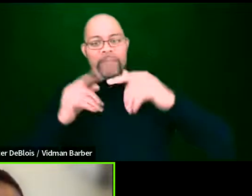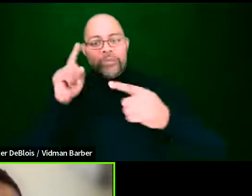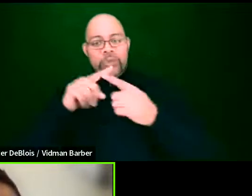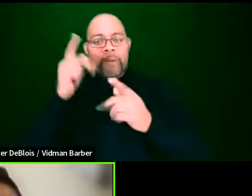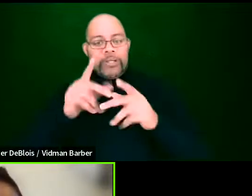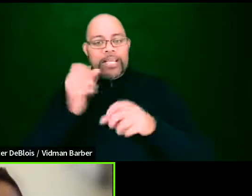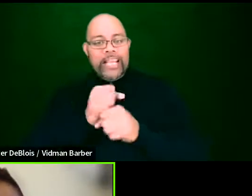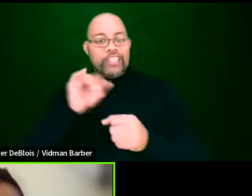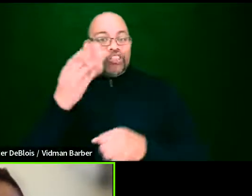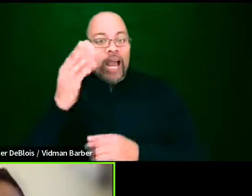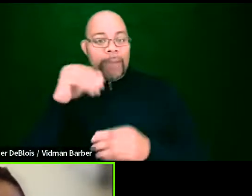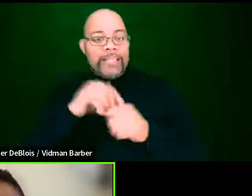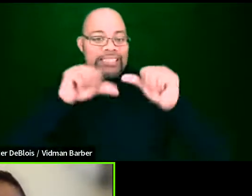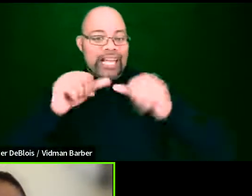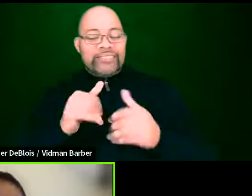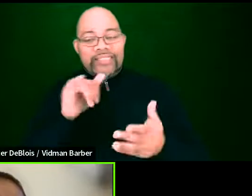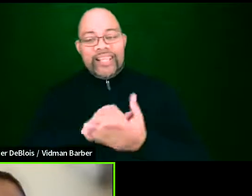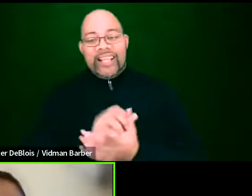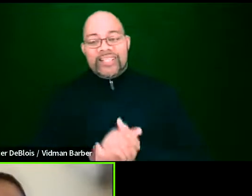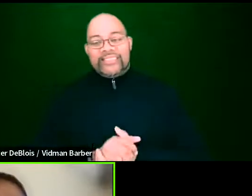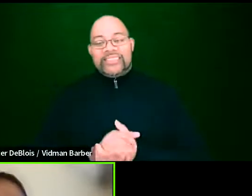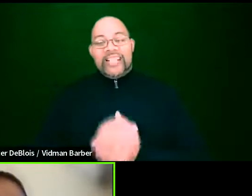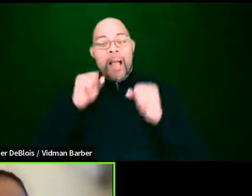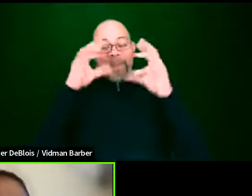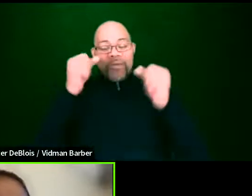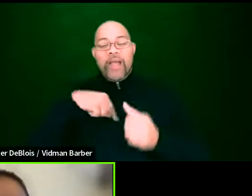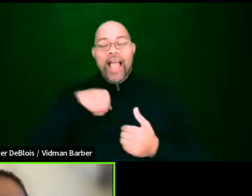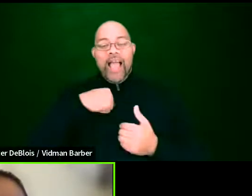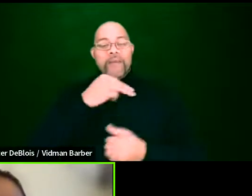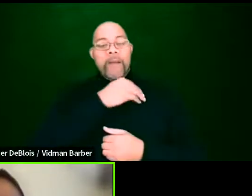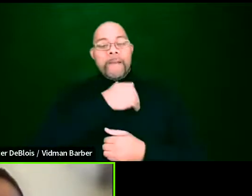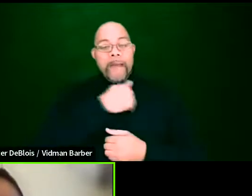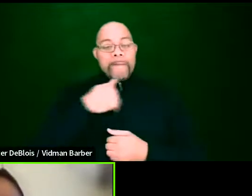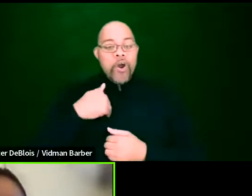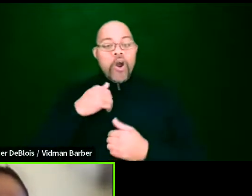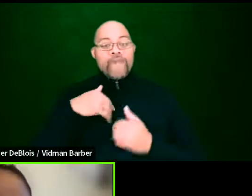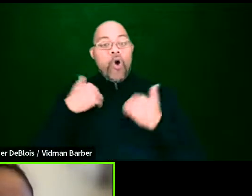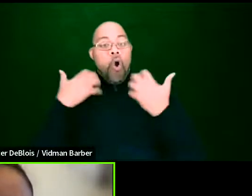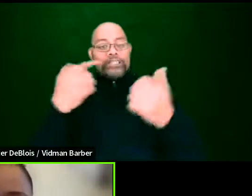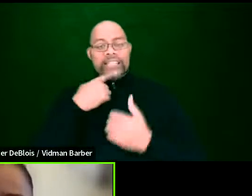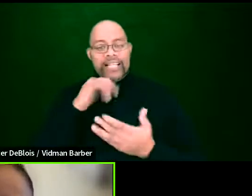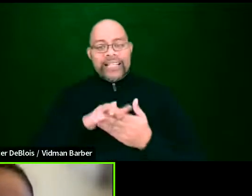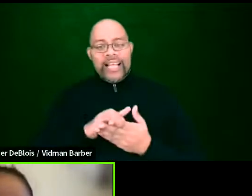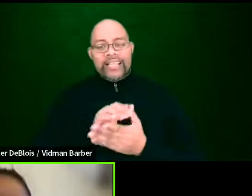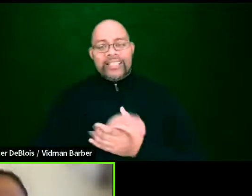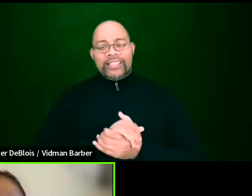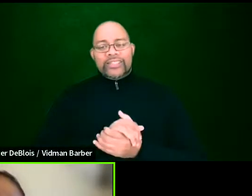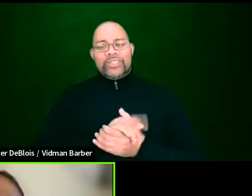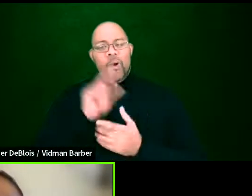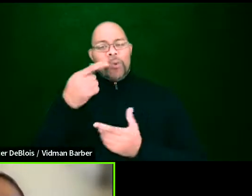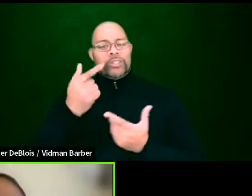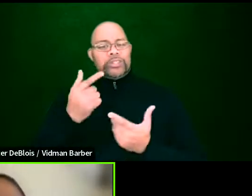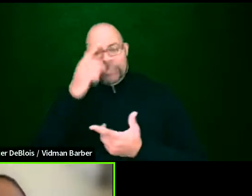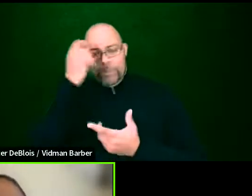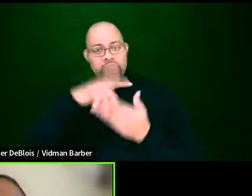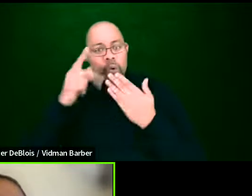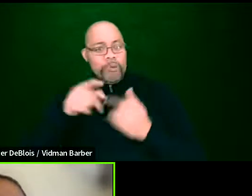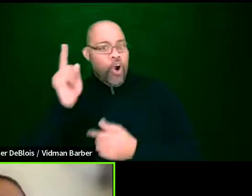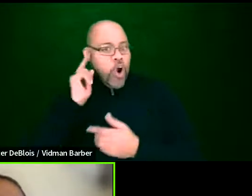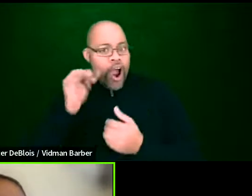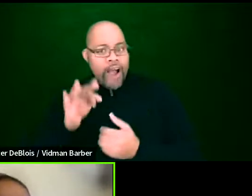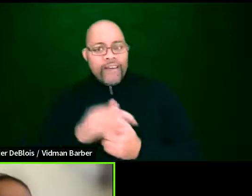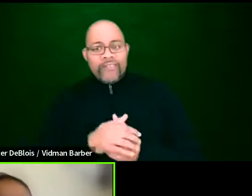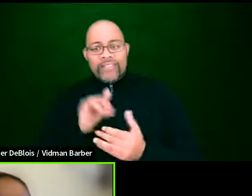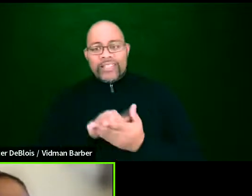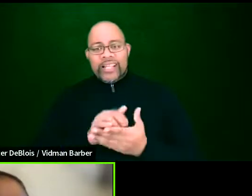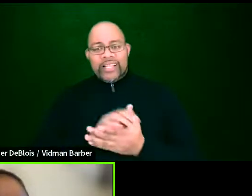someone getting a job in sciences, which it's amazing. We had a member of the audience saying that this is the only summer program she's ever heard of